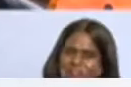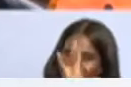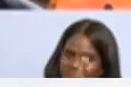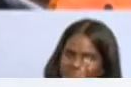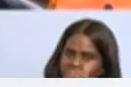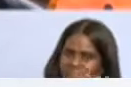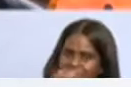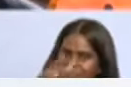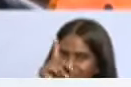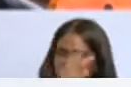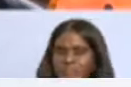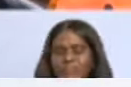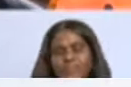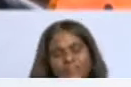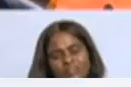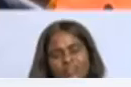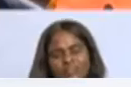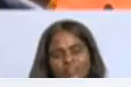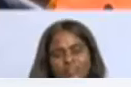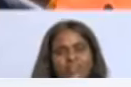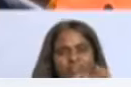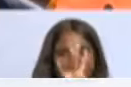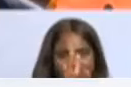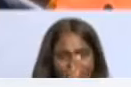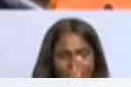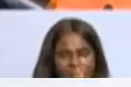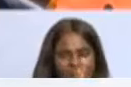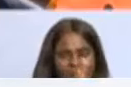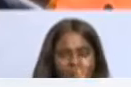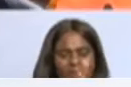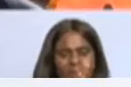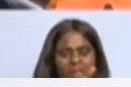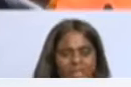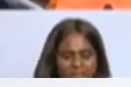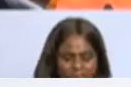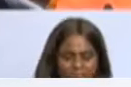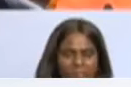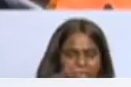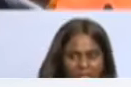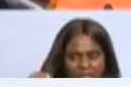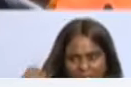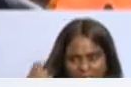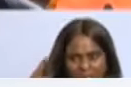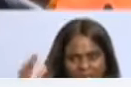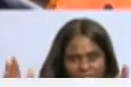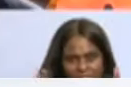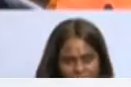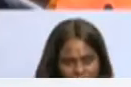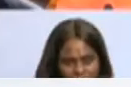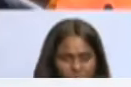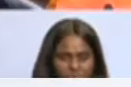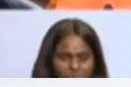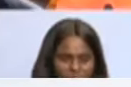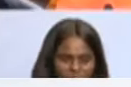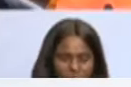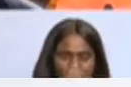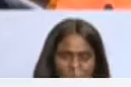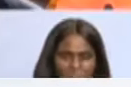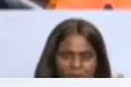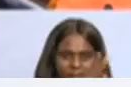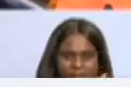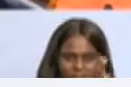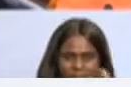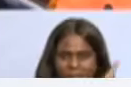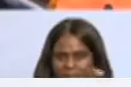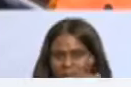1 hospitals, 7, and 111 mini hospitals. Out of the target of